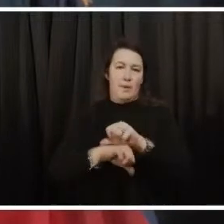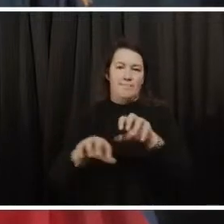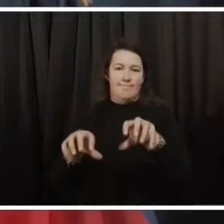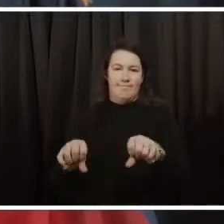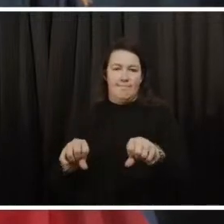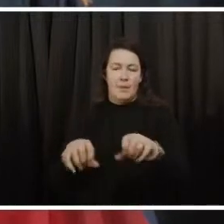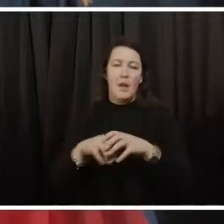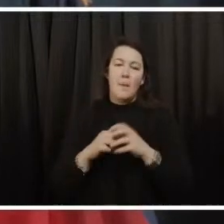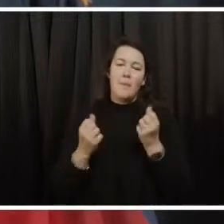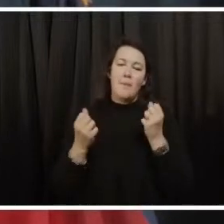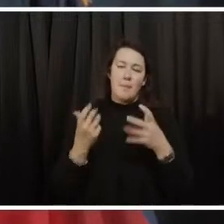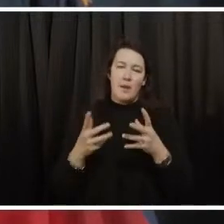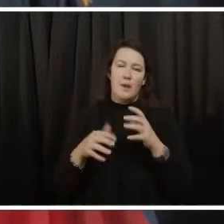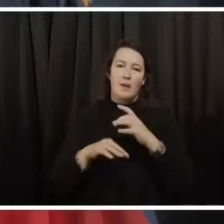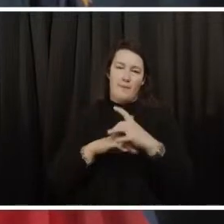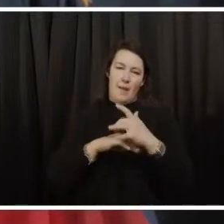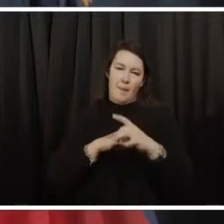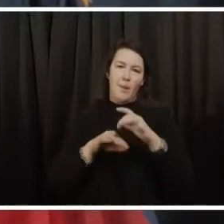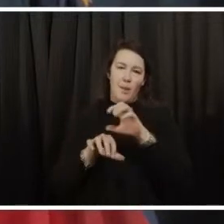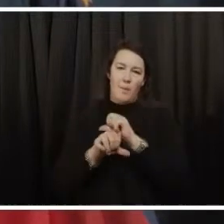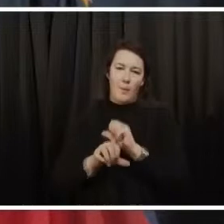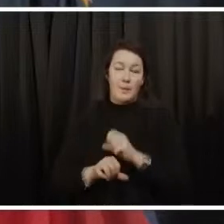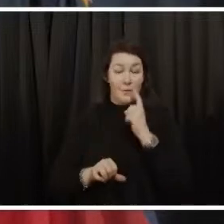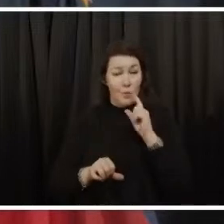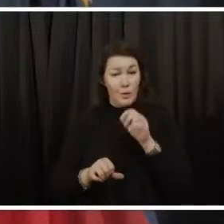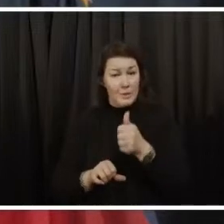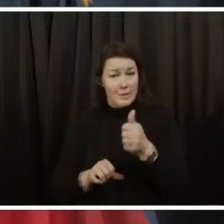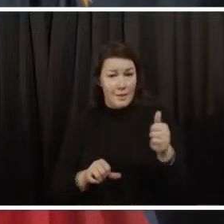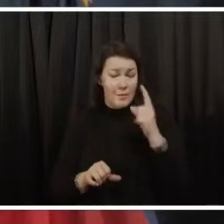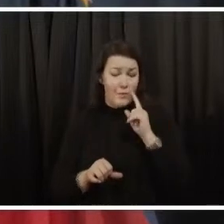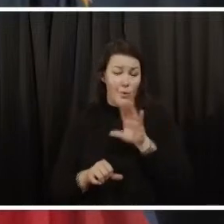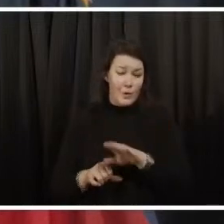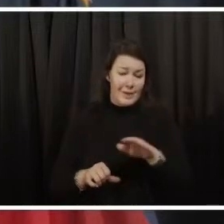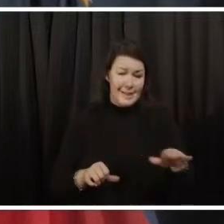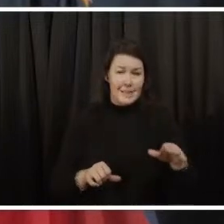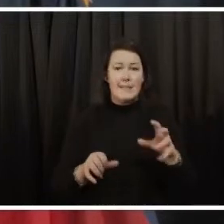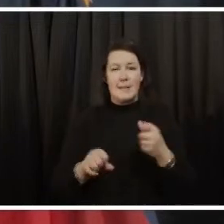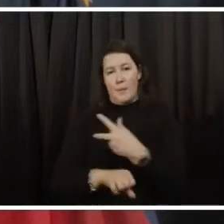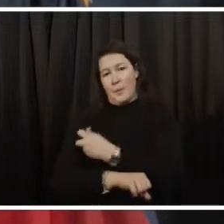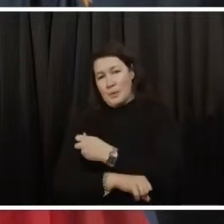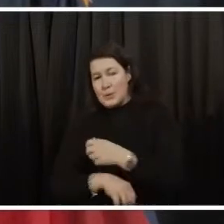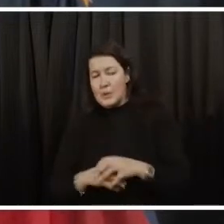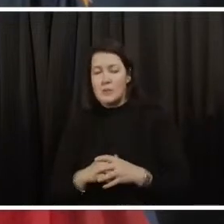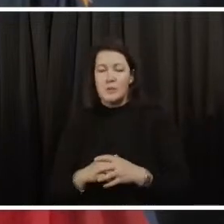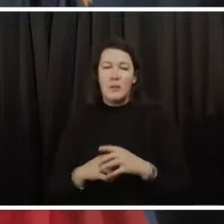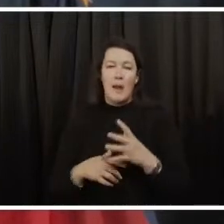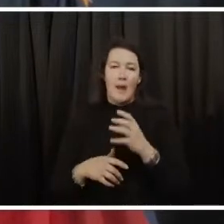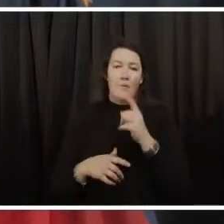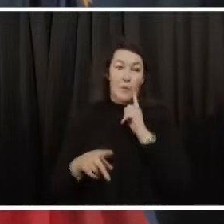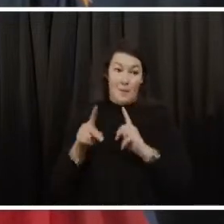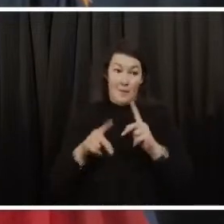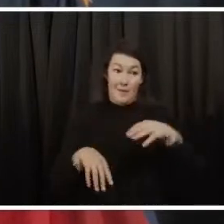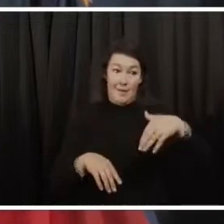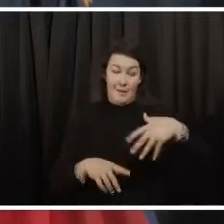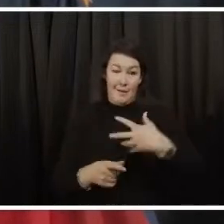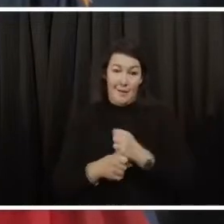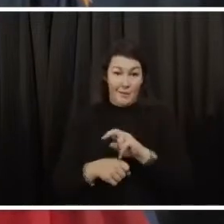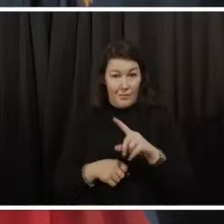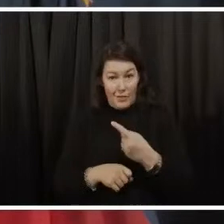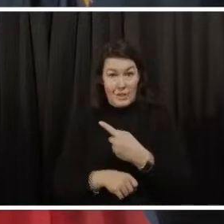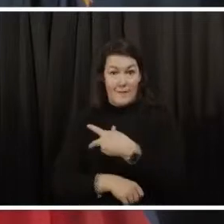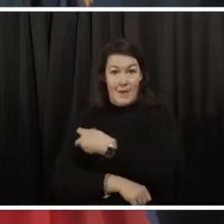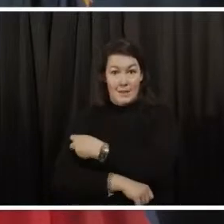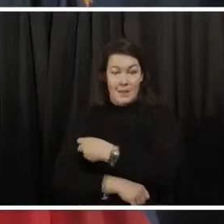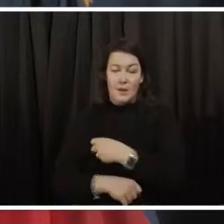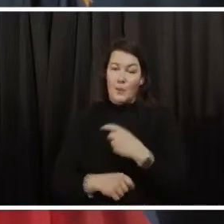of appointments available. For your kids to get a vaccine, for you to get a booster, and for those of you who haven't yet gotten the first vaccine, of